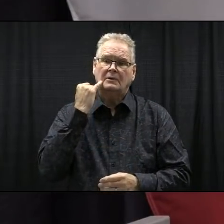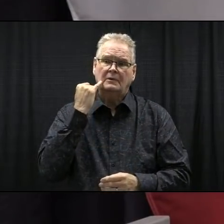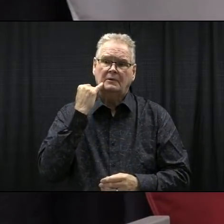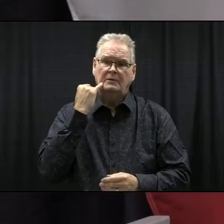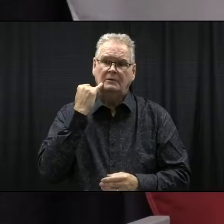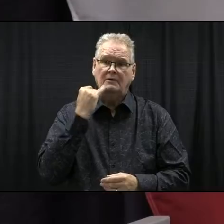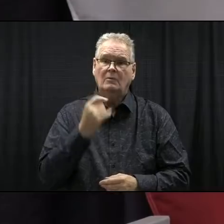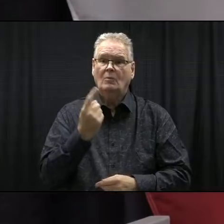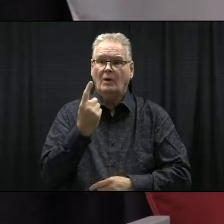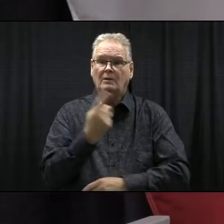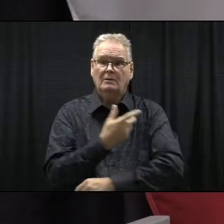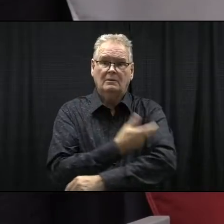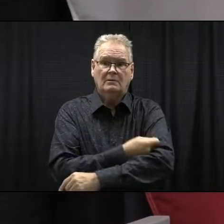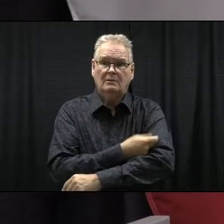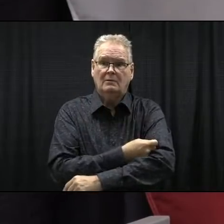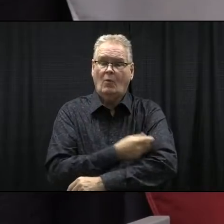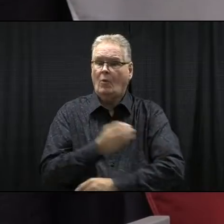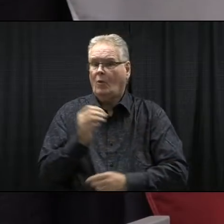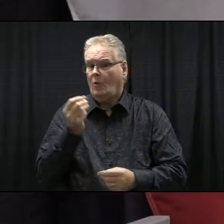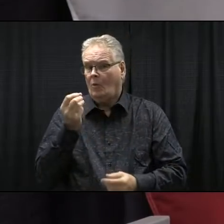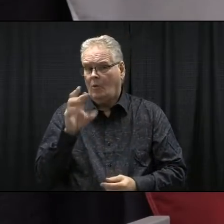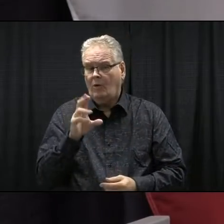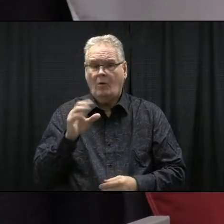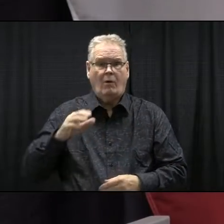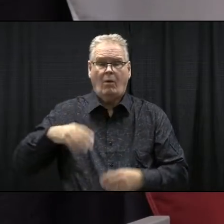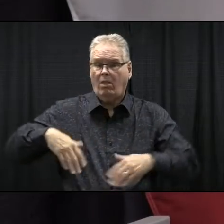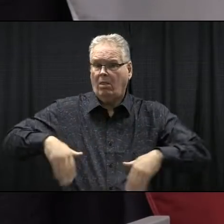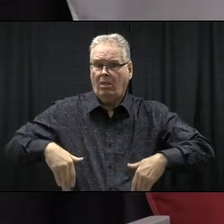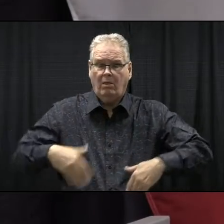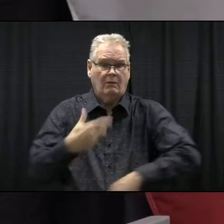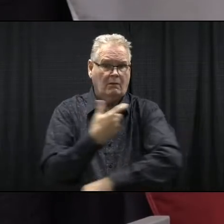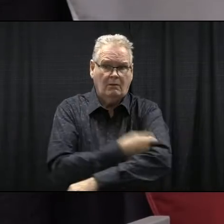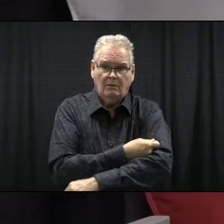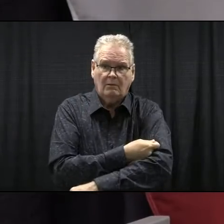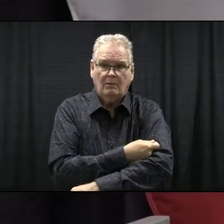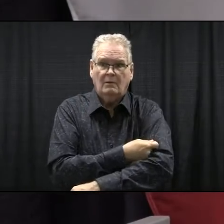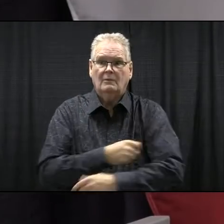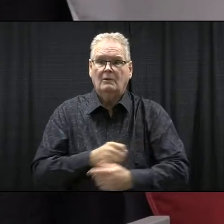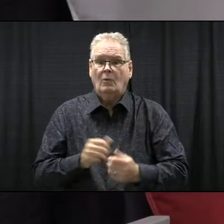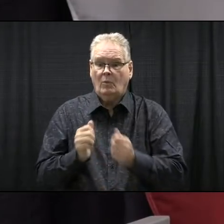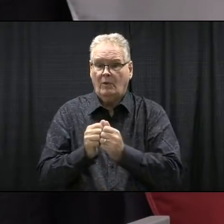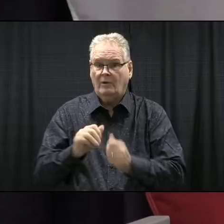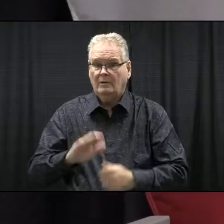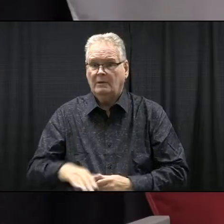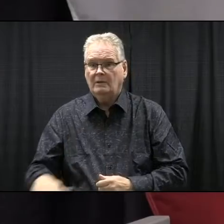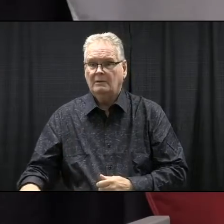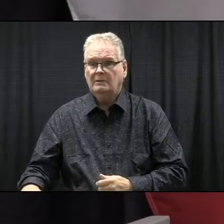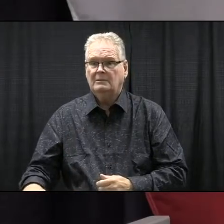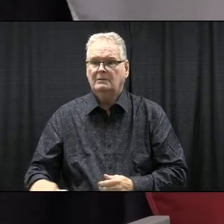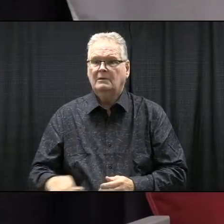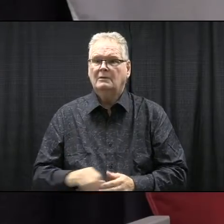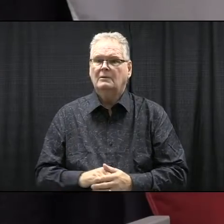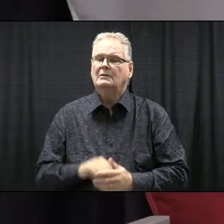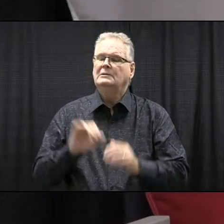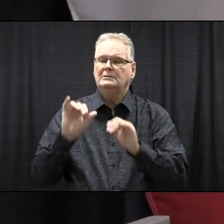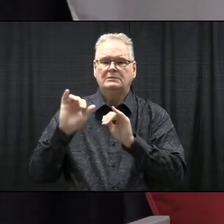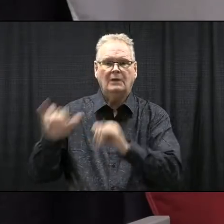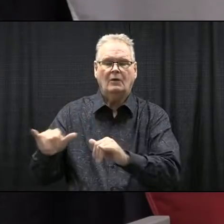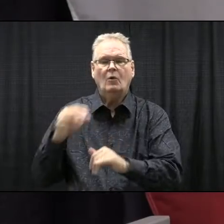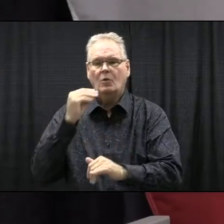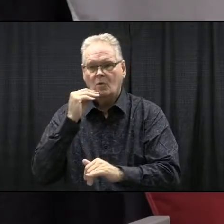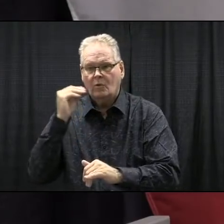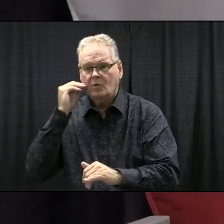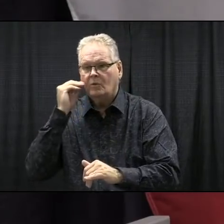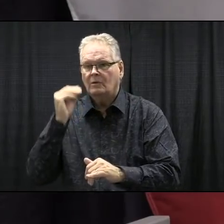must limit contact with others by avoiding staying home as much as possible, avoiding vulnerable peoples, long-term care and